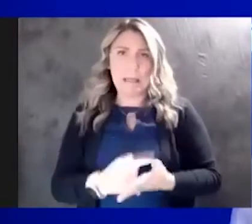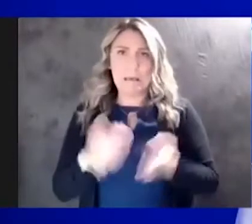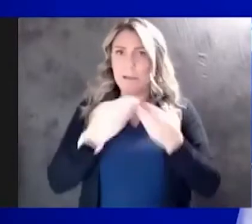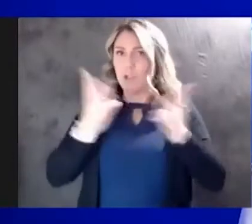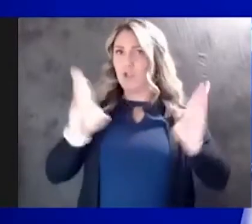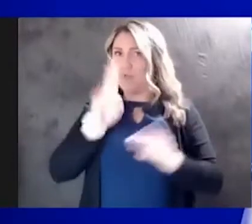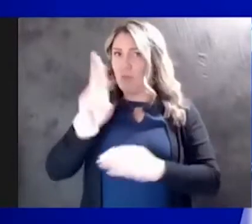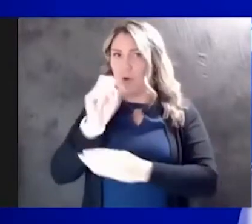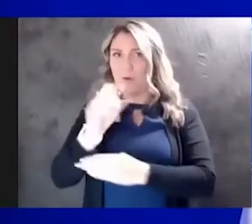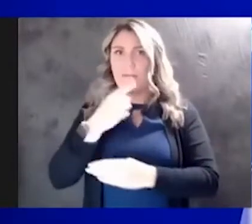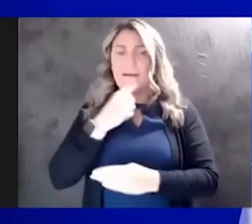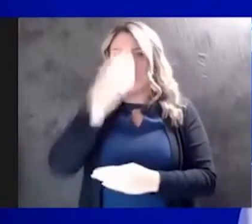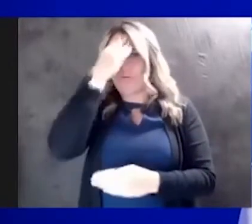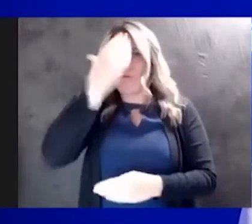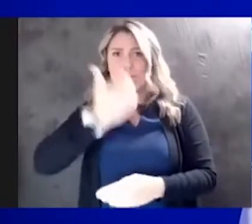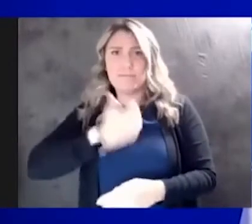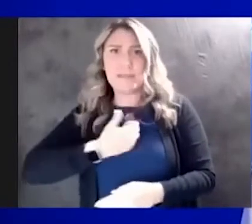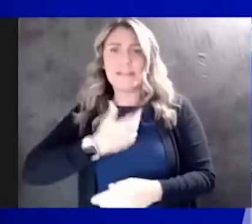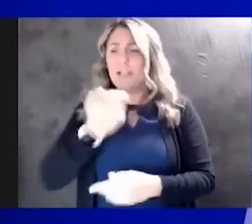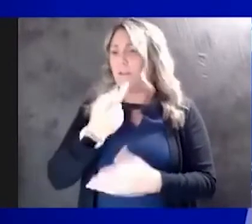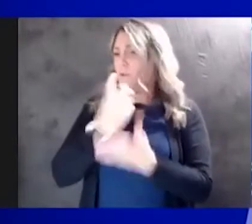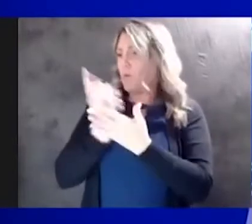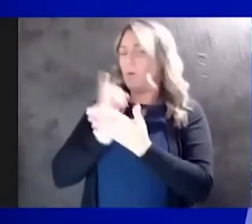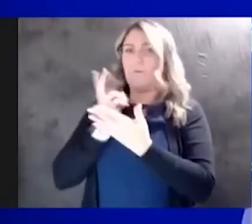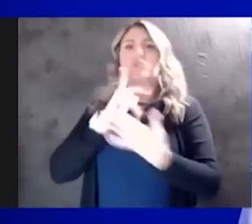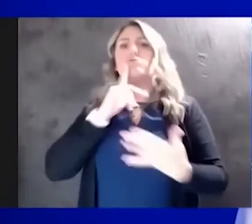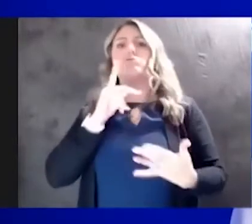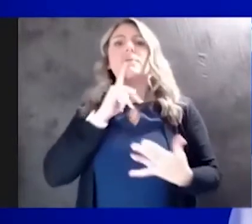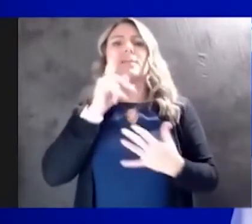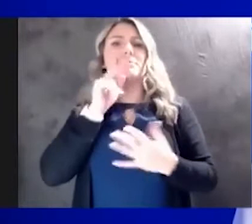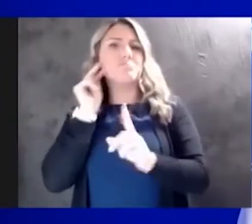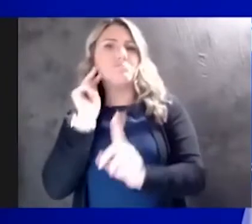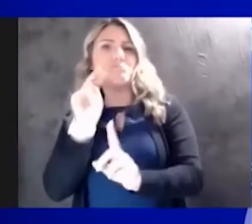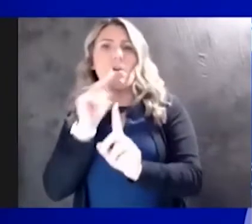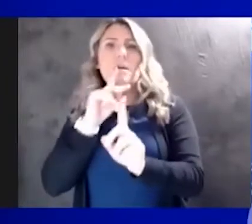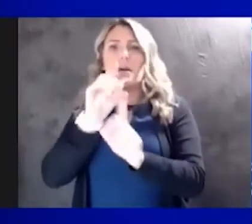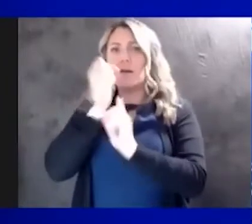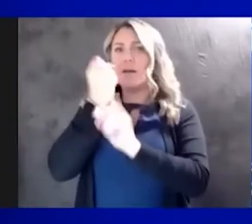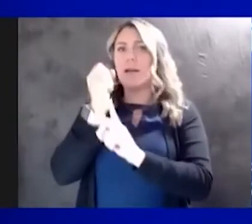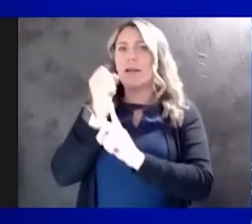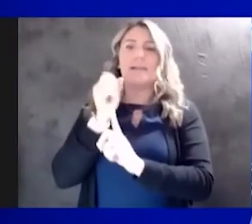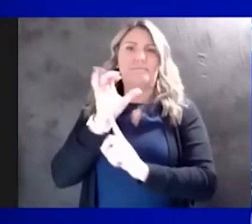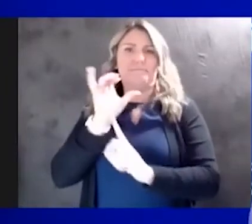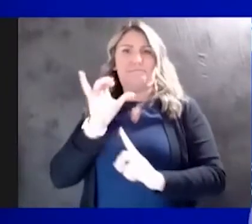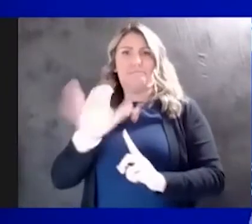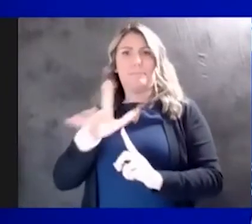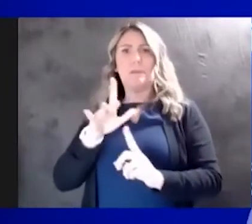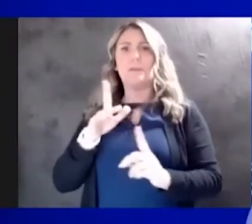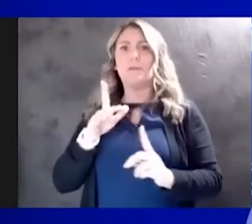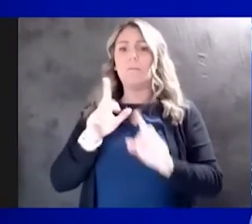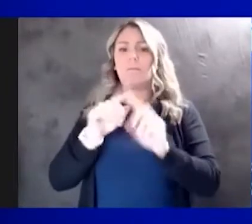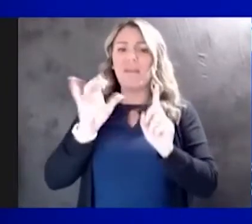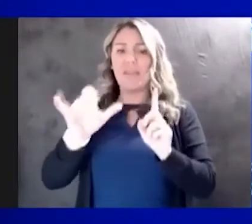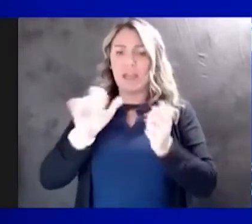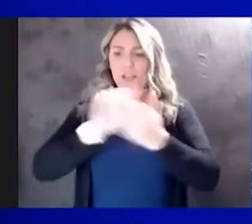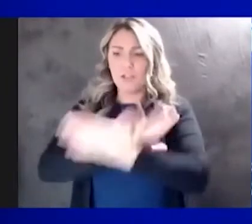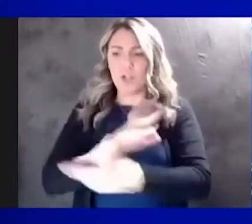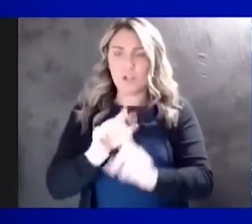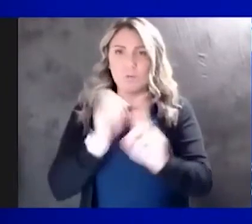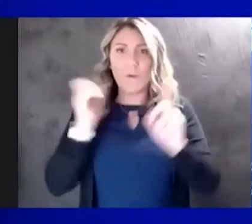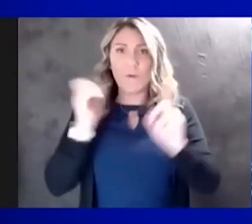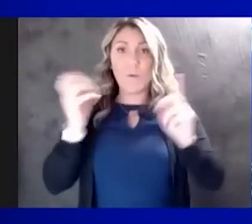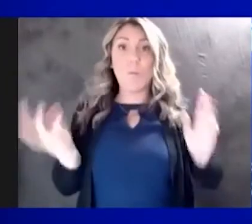myself a few weeks ago, I did see a case of Guillain Barre. But Guillain Barre is caused by a number of different